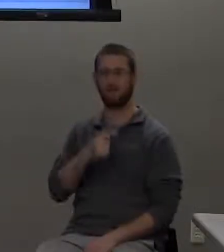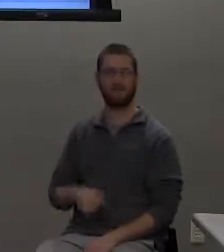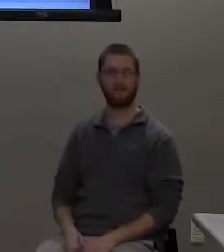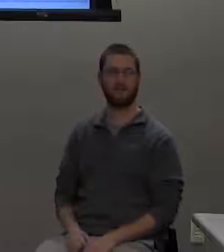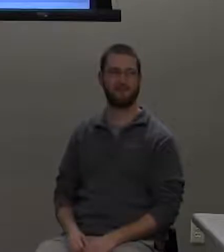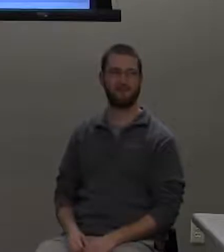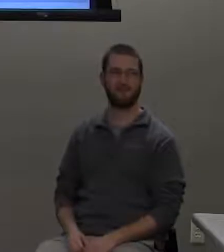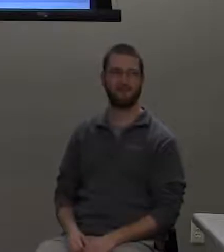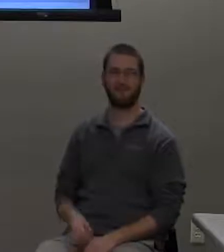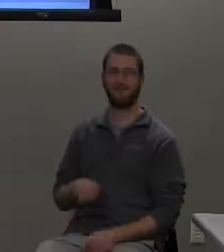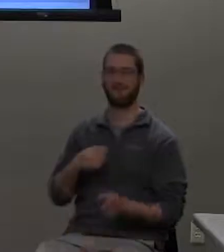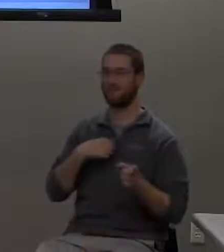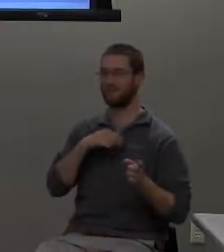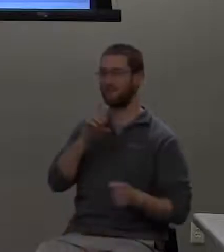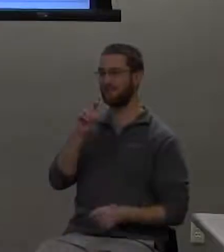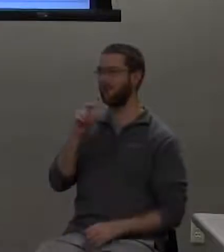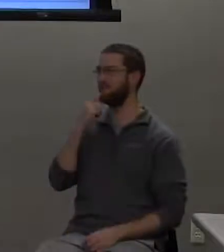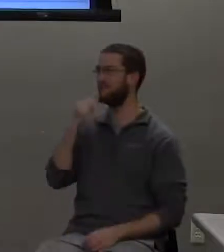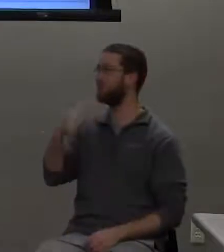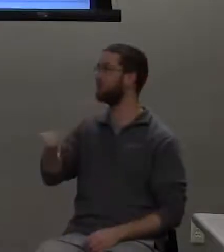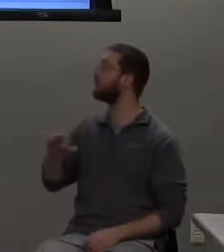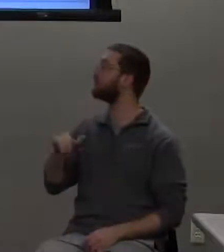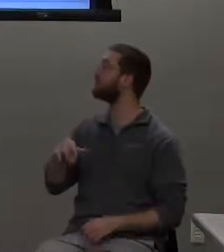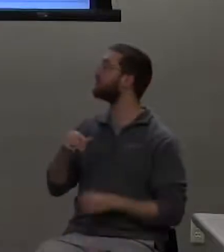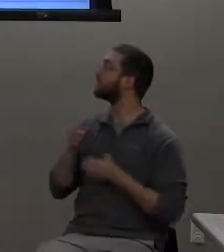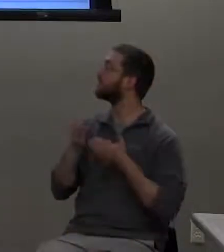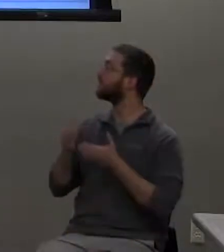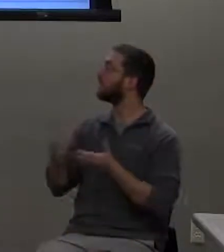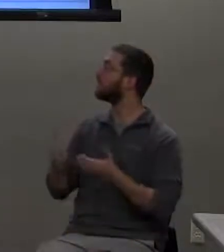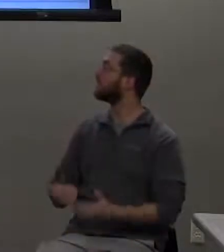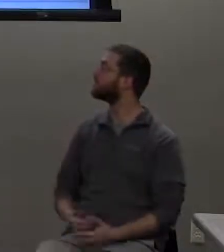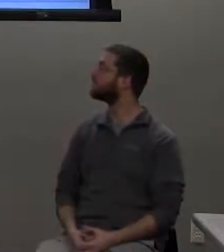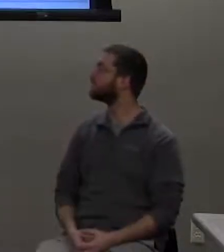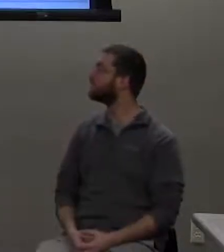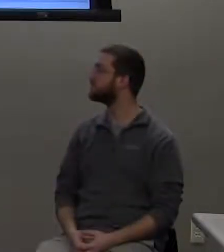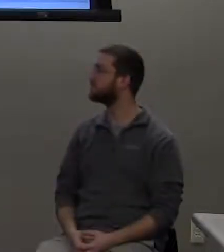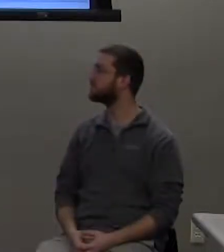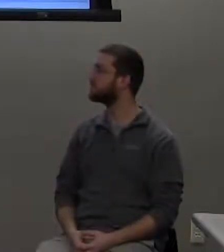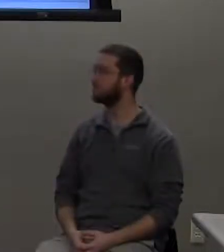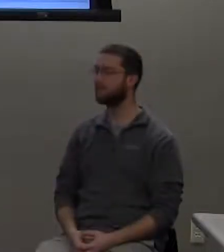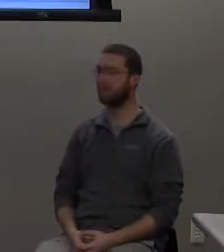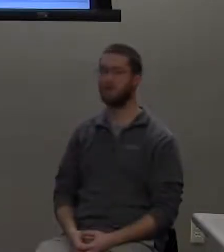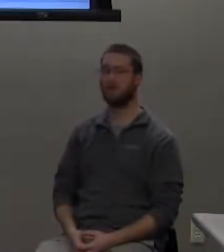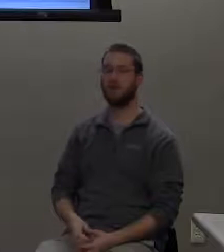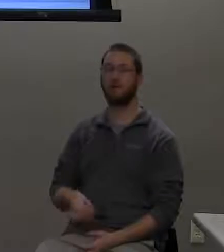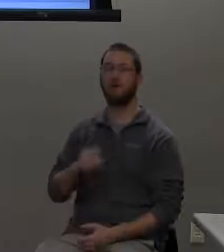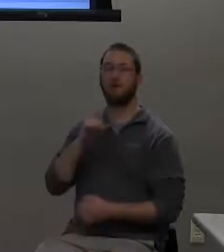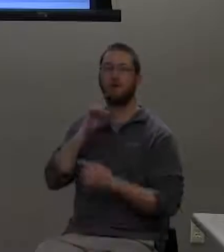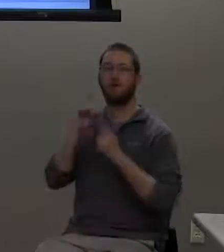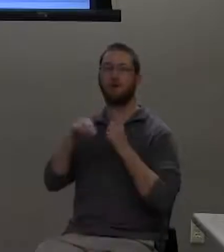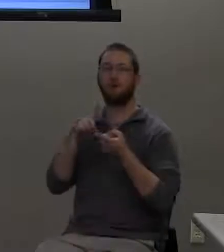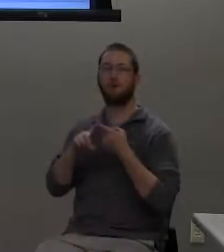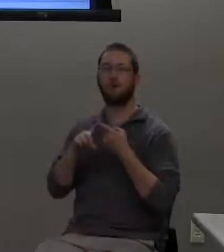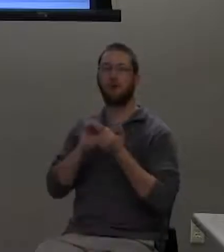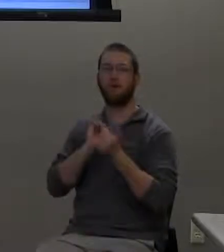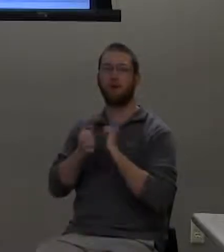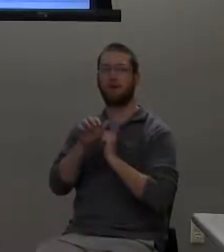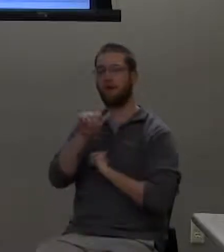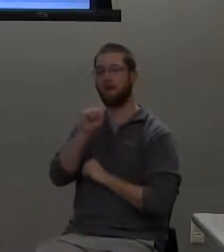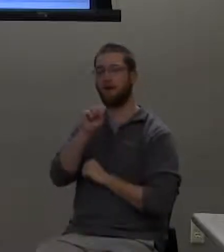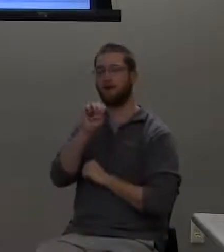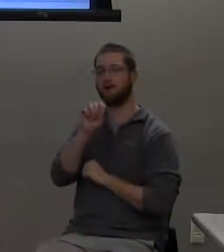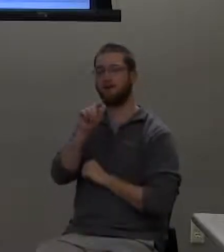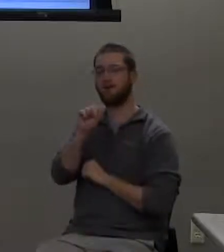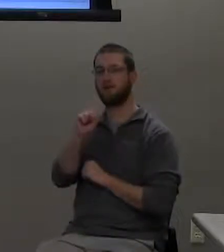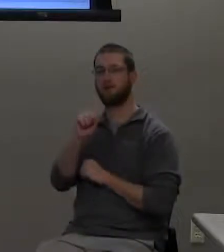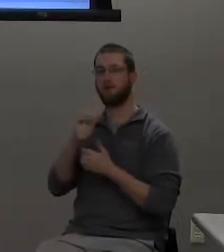We're vetoing that. So, all right. Very good. All right. So, in talking about the competitive assets, we start at the large ticket items